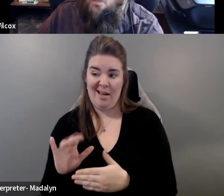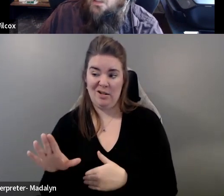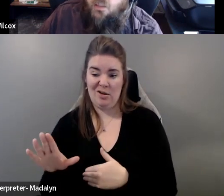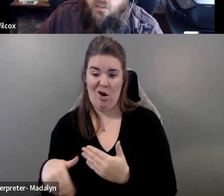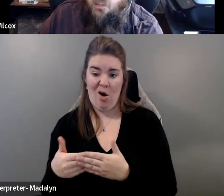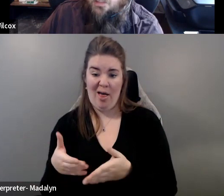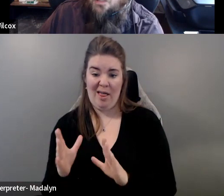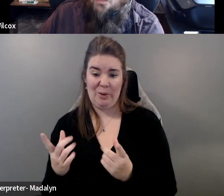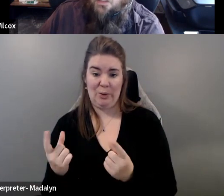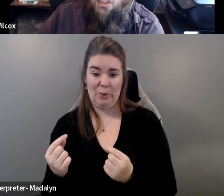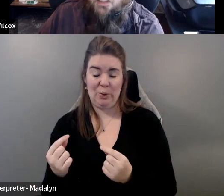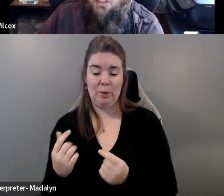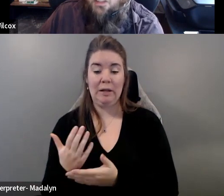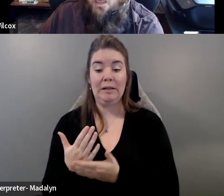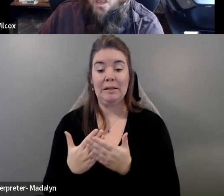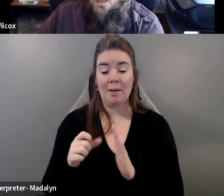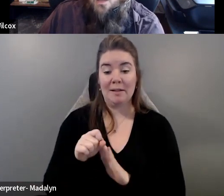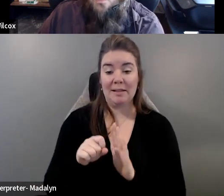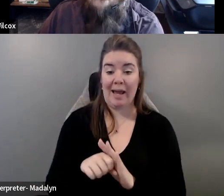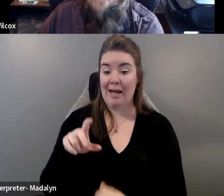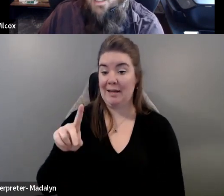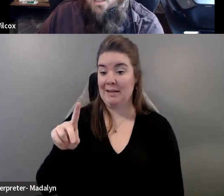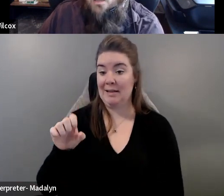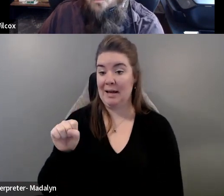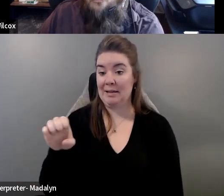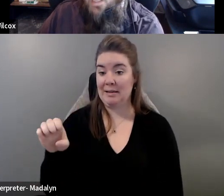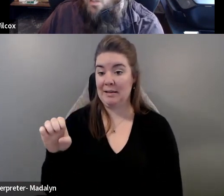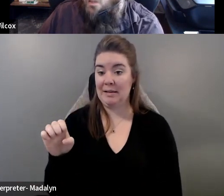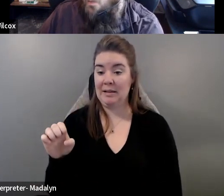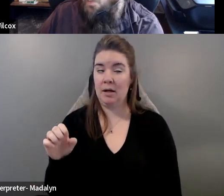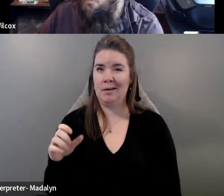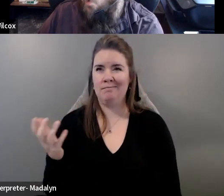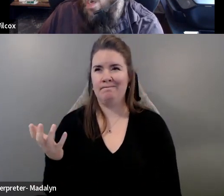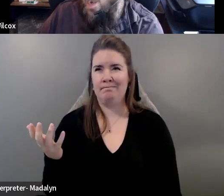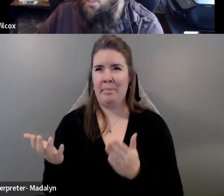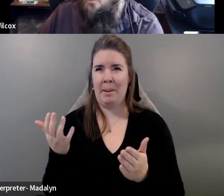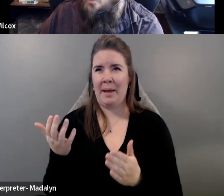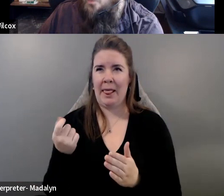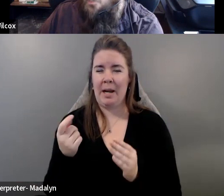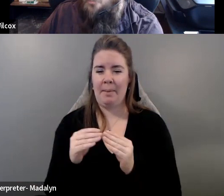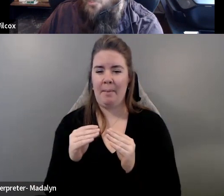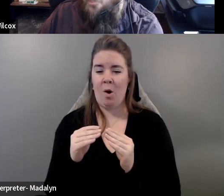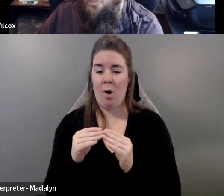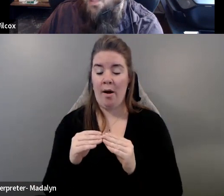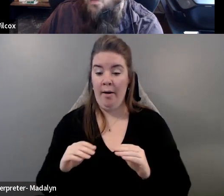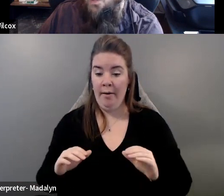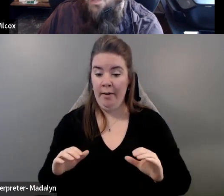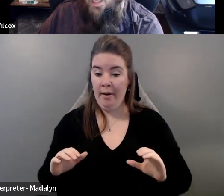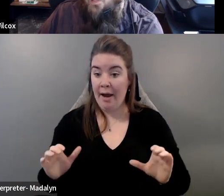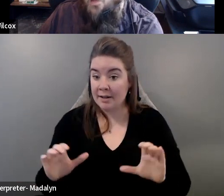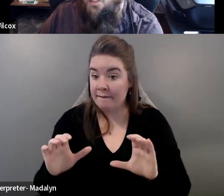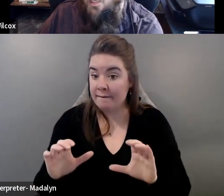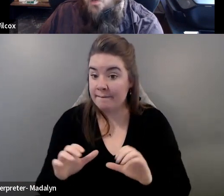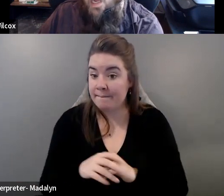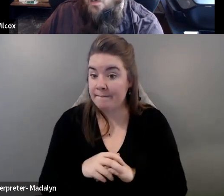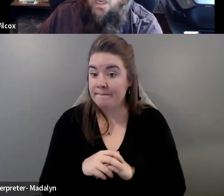states, the DSCs might be a little bit more active, but they're really